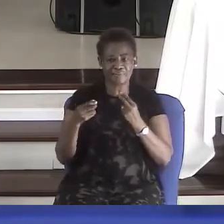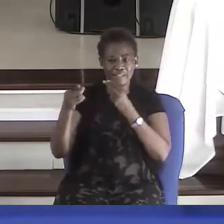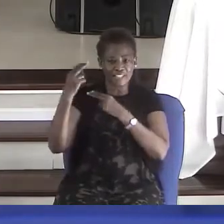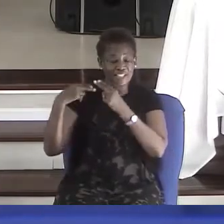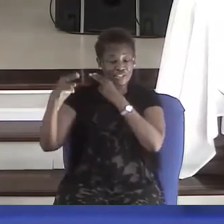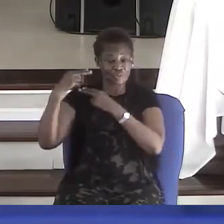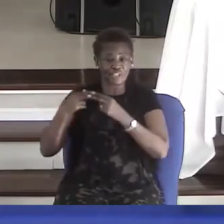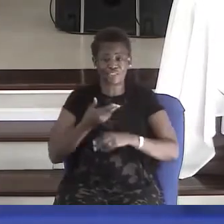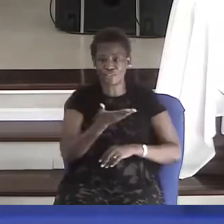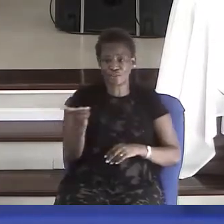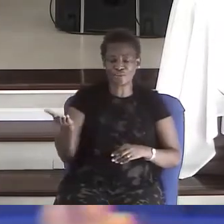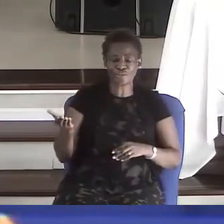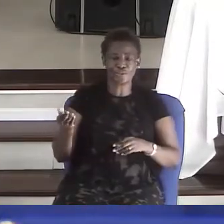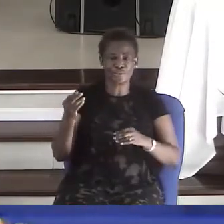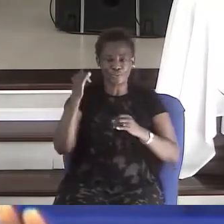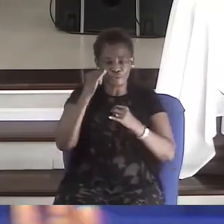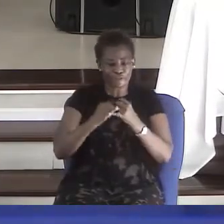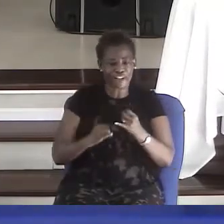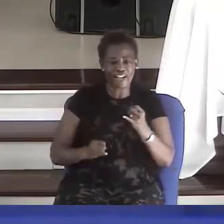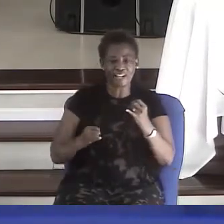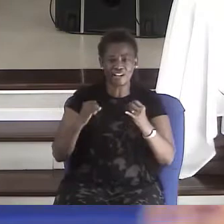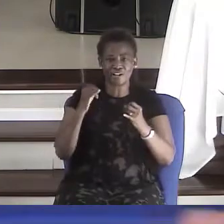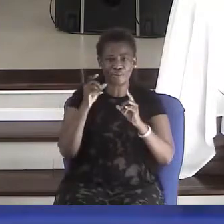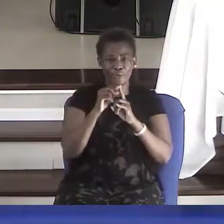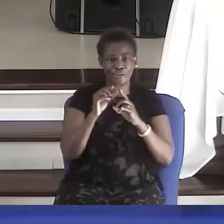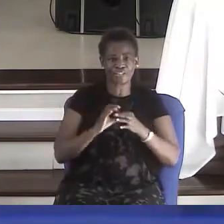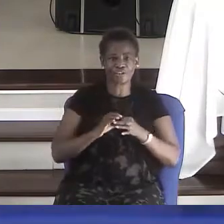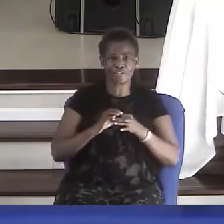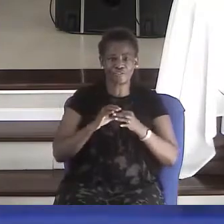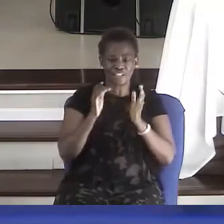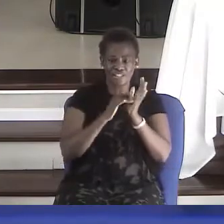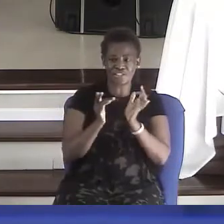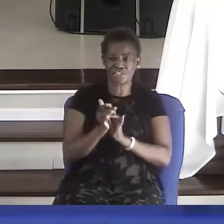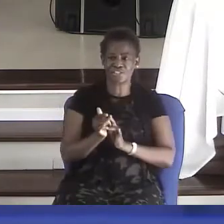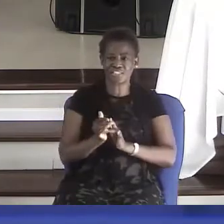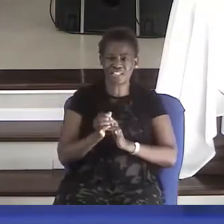of Jesus, and it's a beautiful drop back,